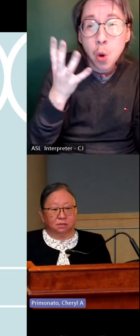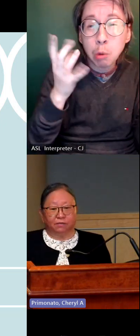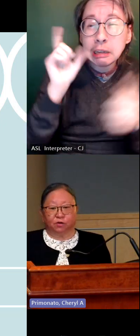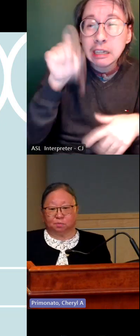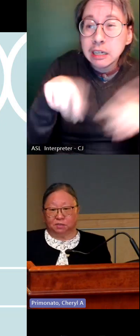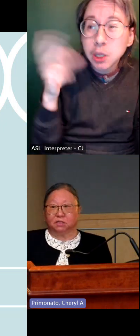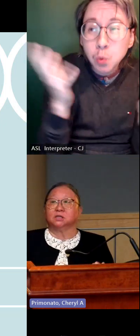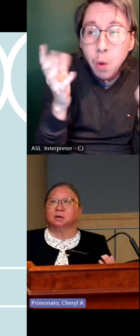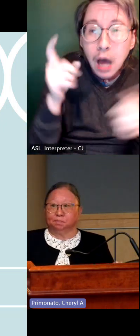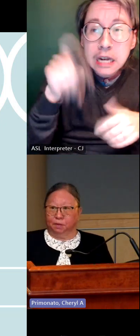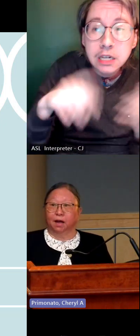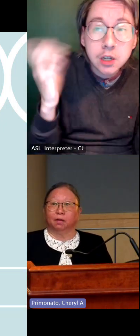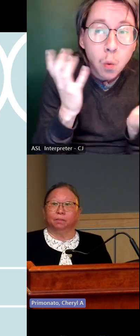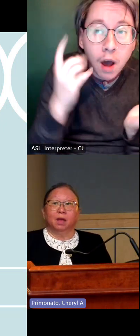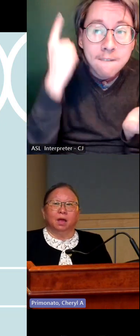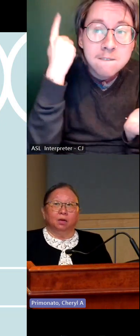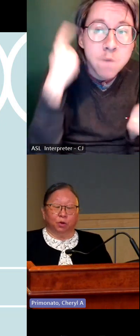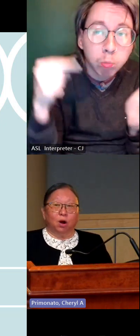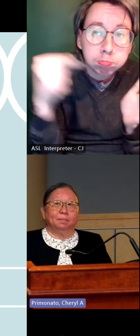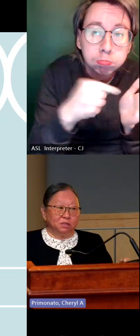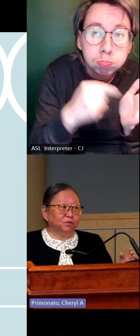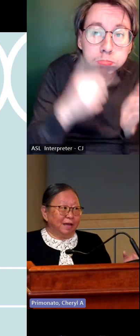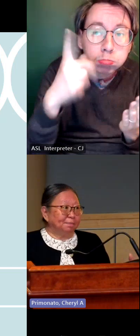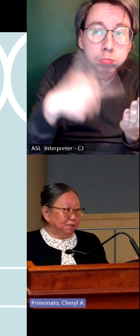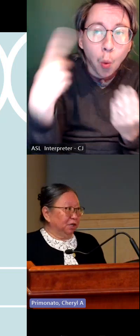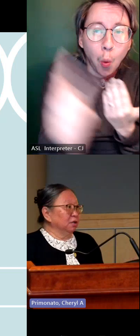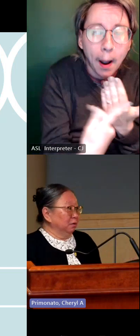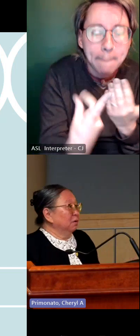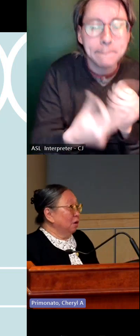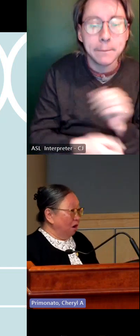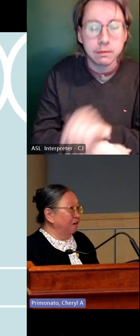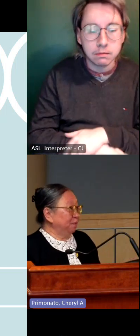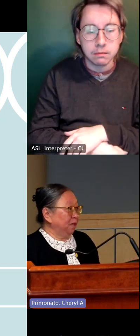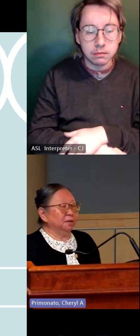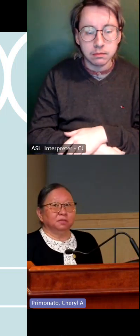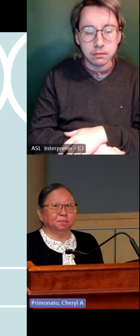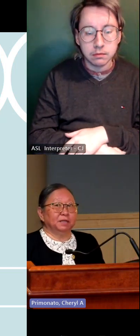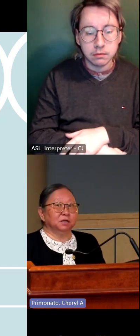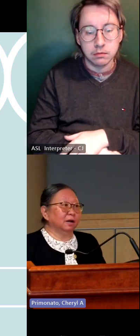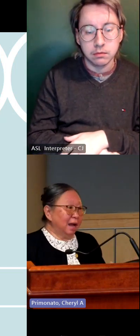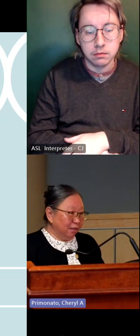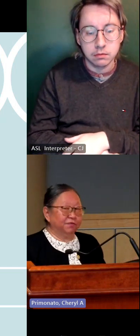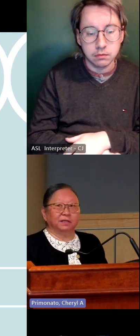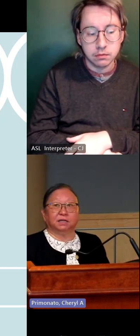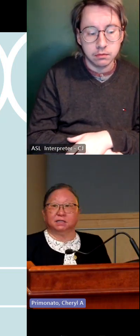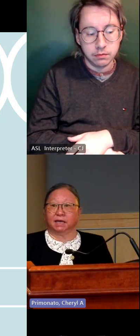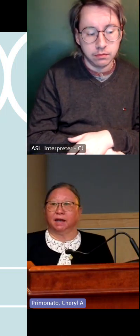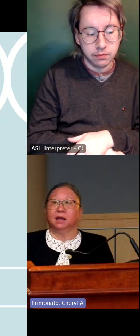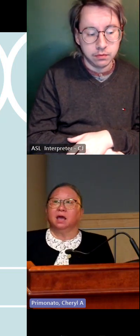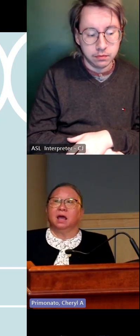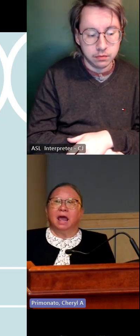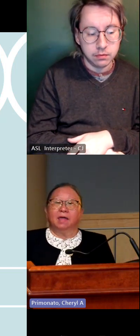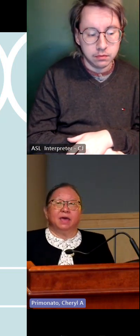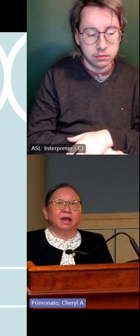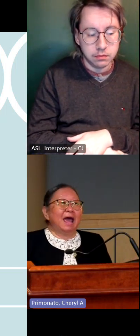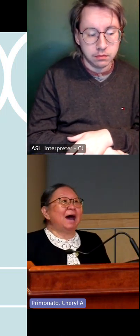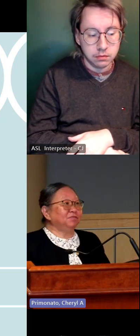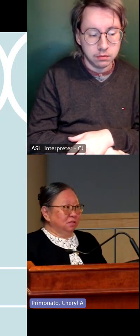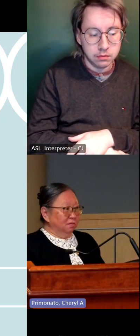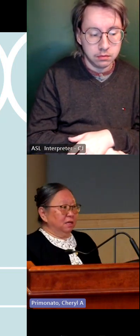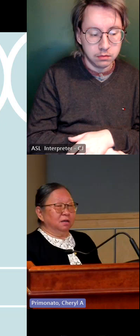or diverse business requirements for that particular RFP, depending on what the project is again.